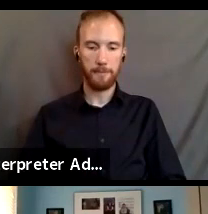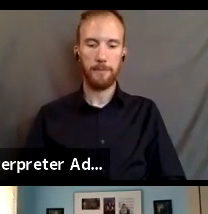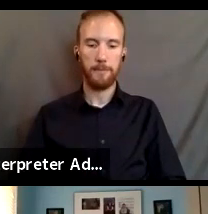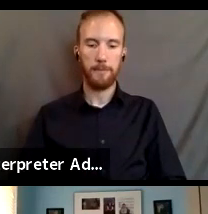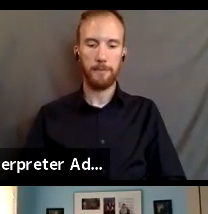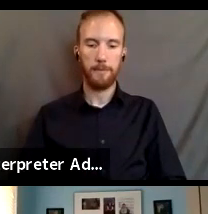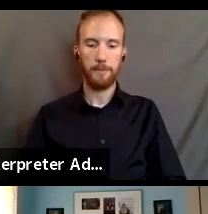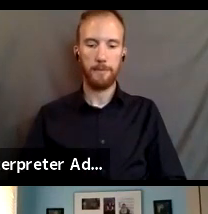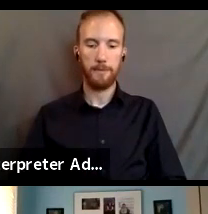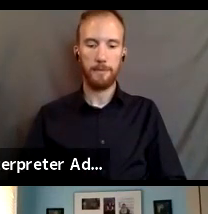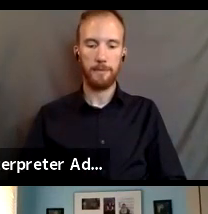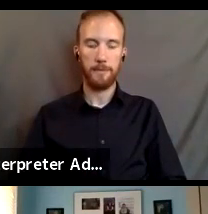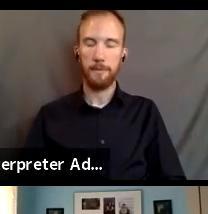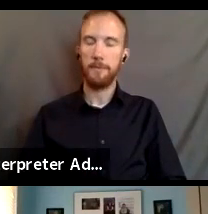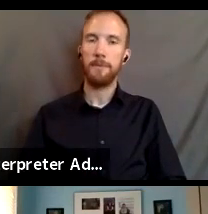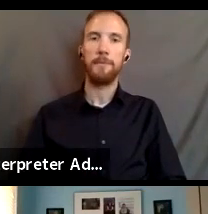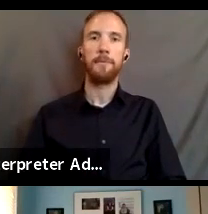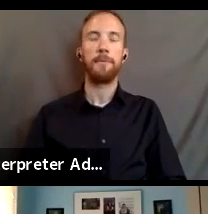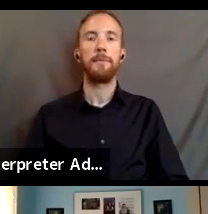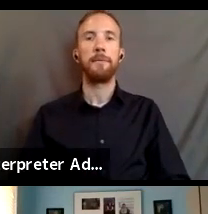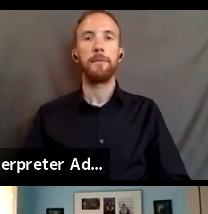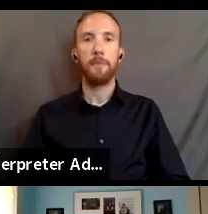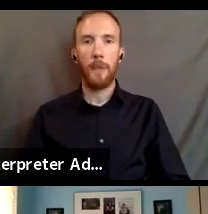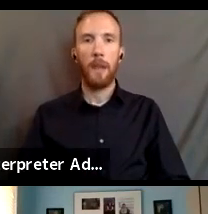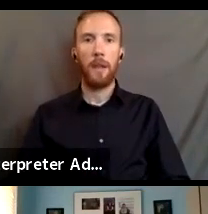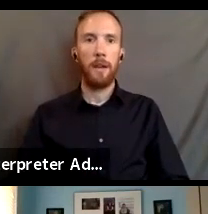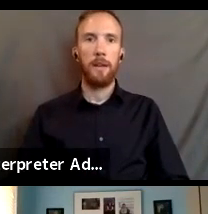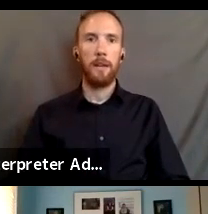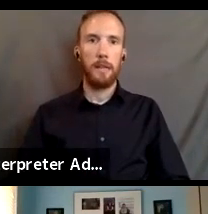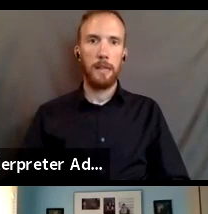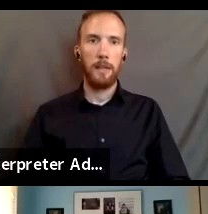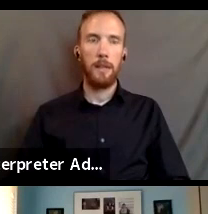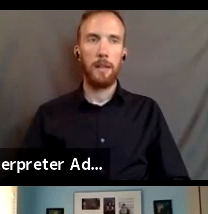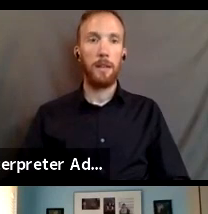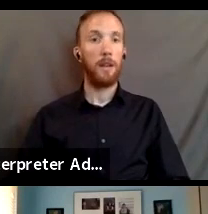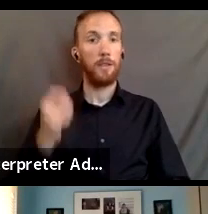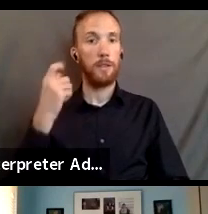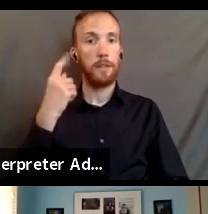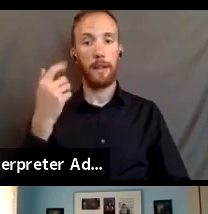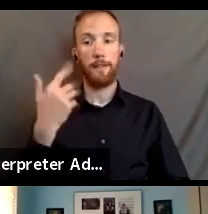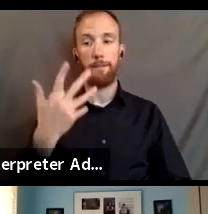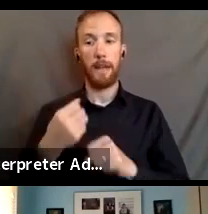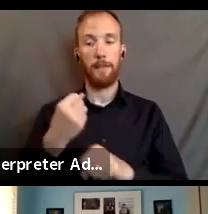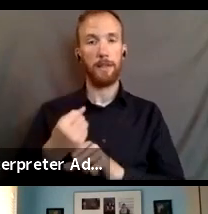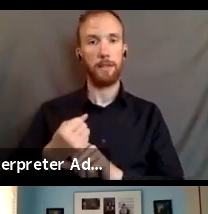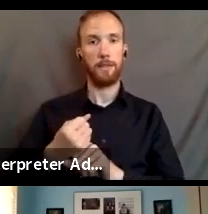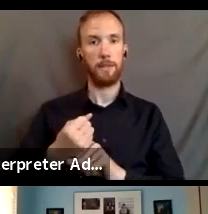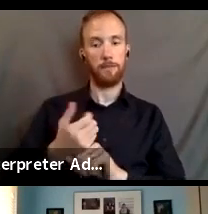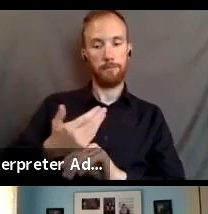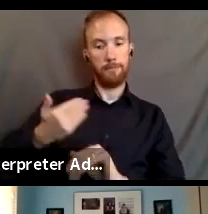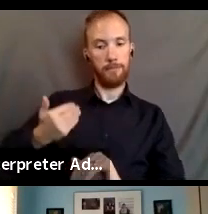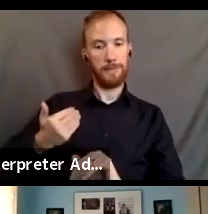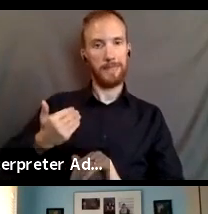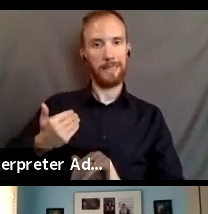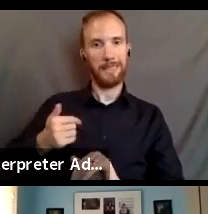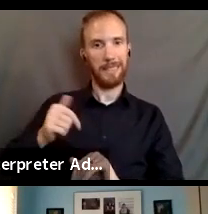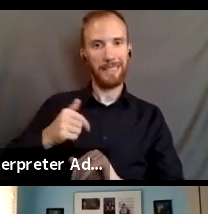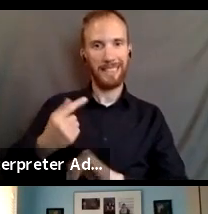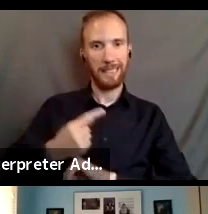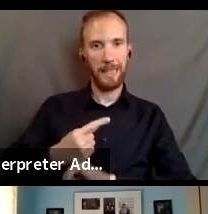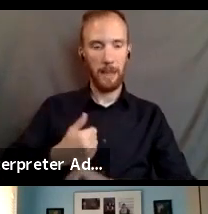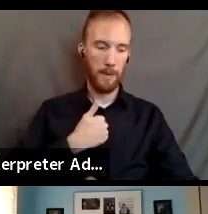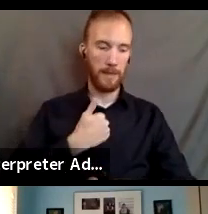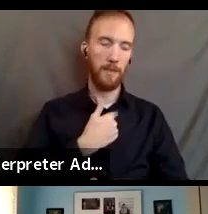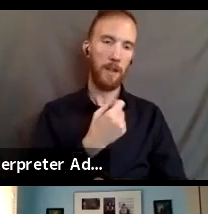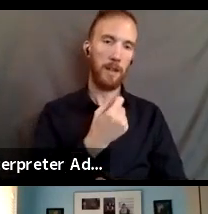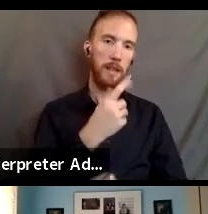silence with that being said five years ago today myself and 11 brave folks went on